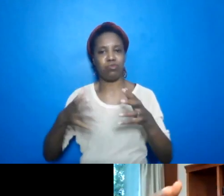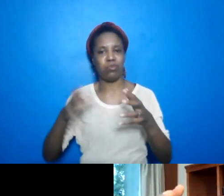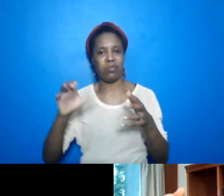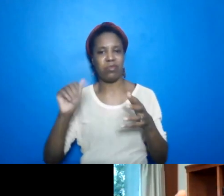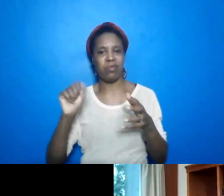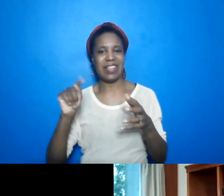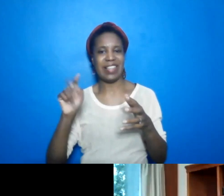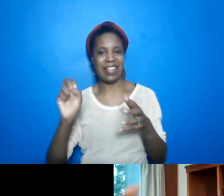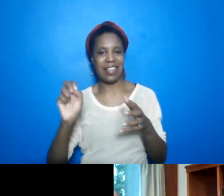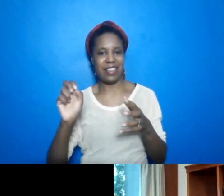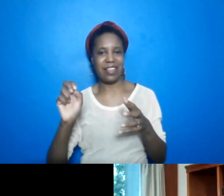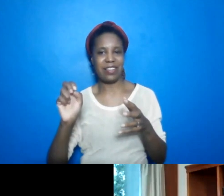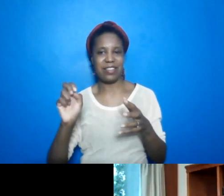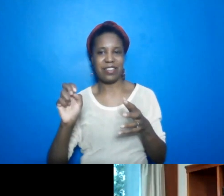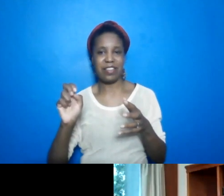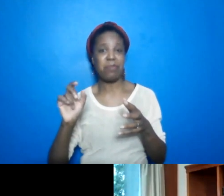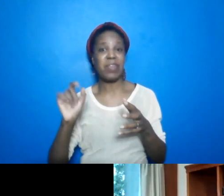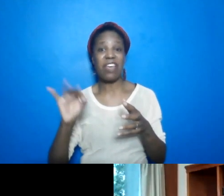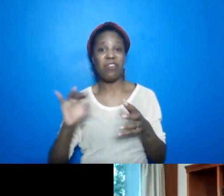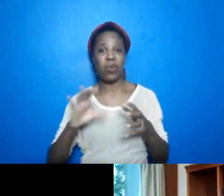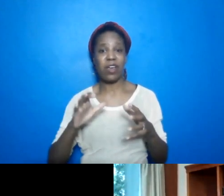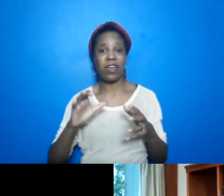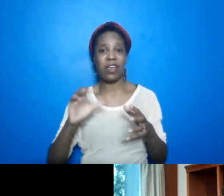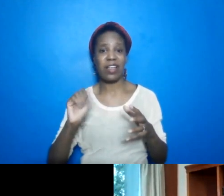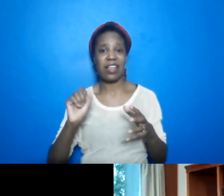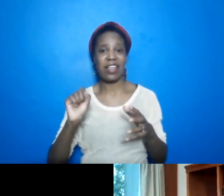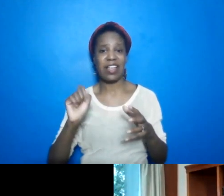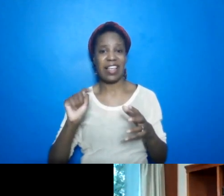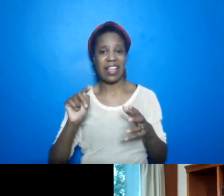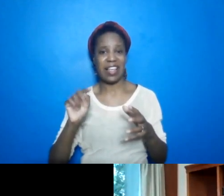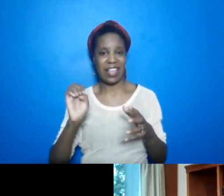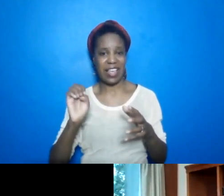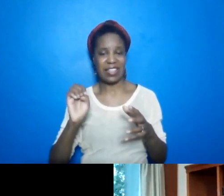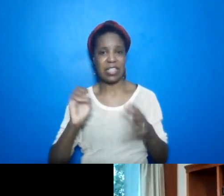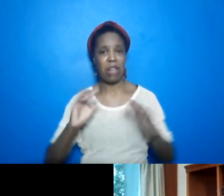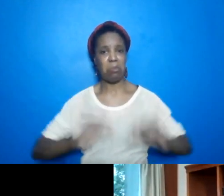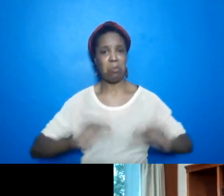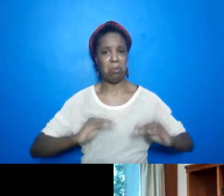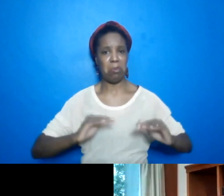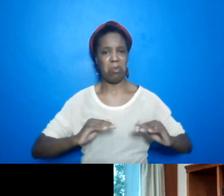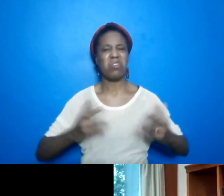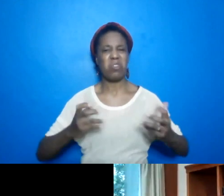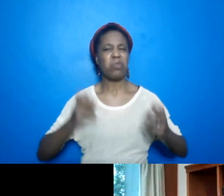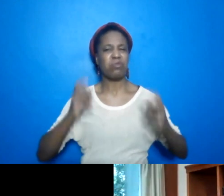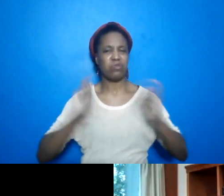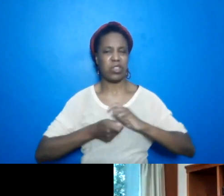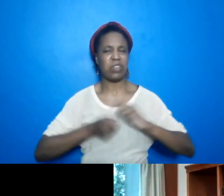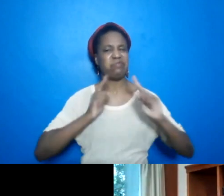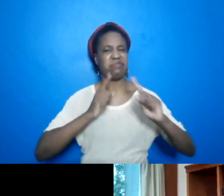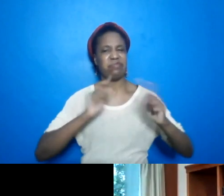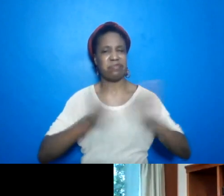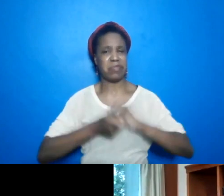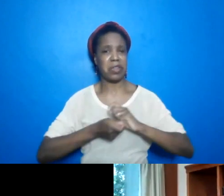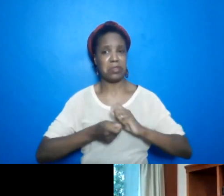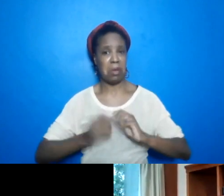up, people may not want to disturb it. It's all, and the people who really want to disrupt it